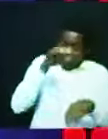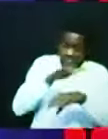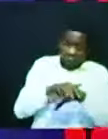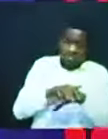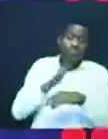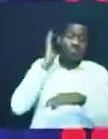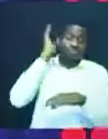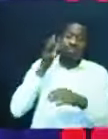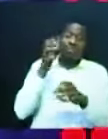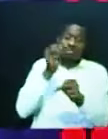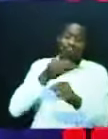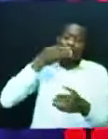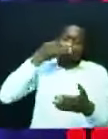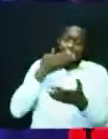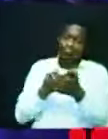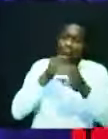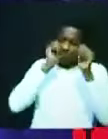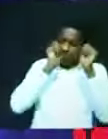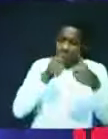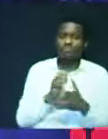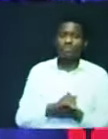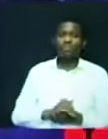great reward.